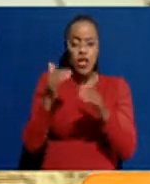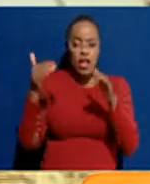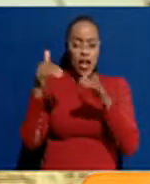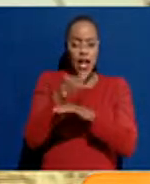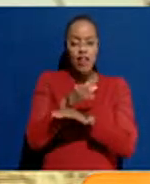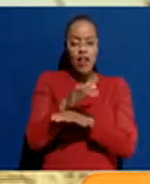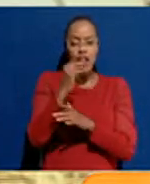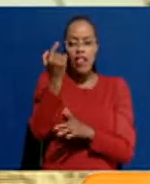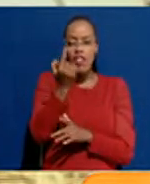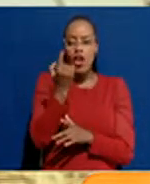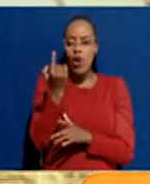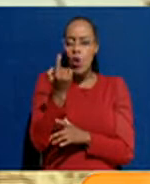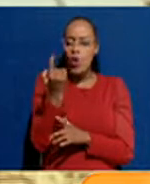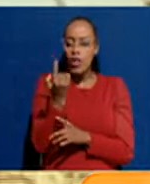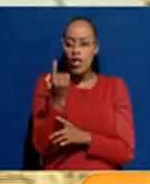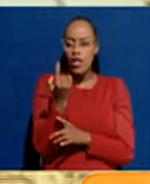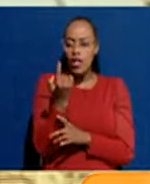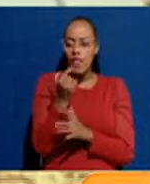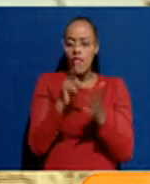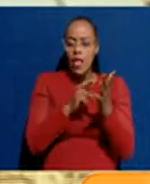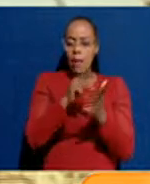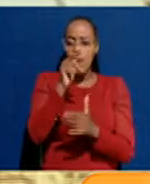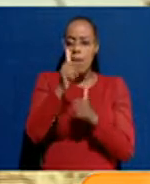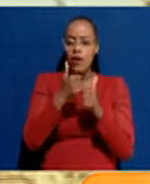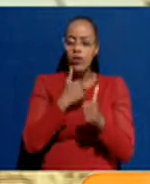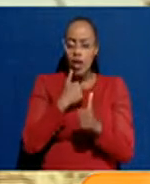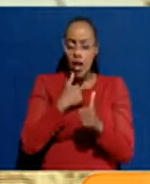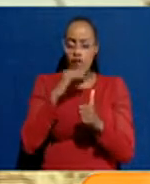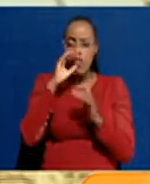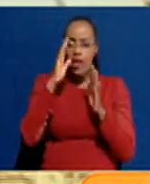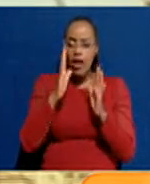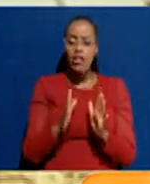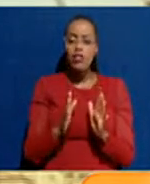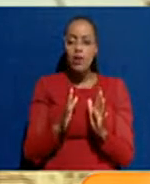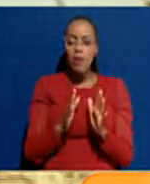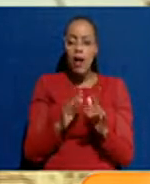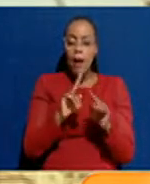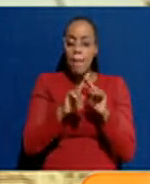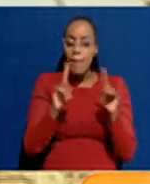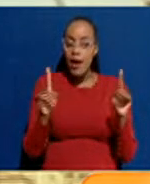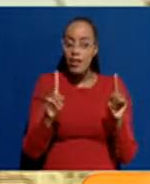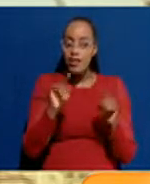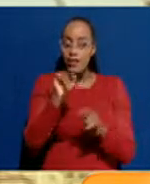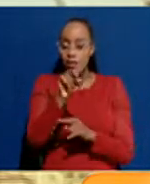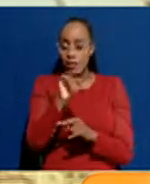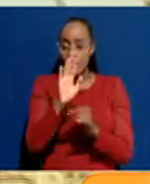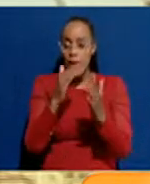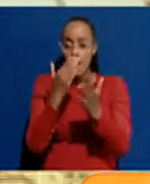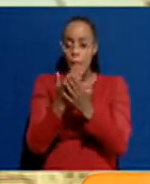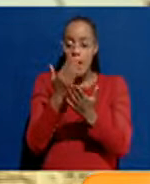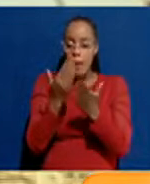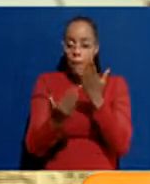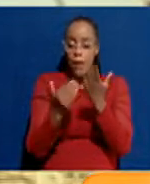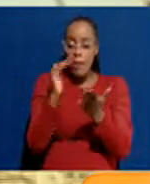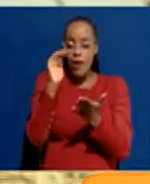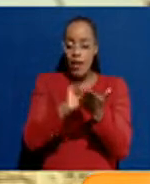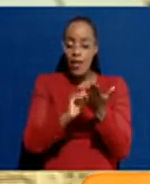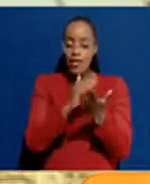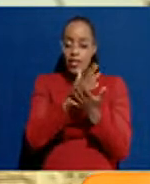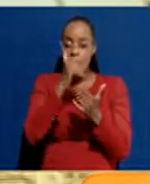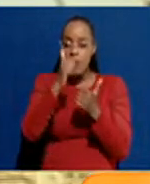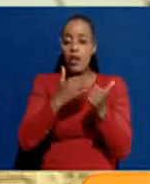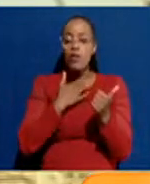the only payment that the customer pays is minimal. Though in their bill, maybe mm-hmm. this again something that the public should